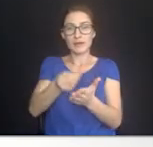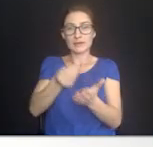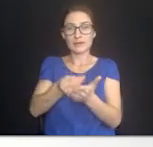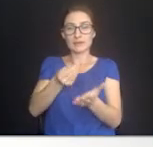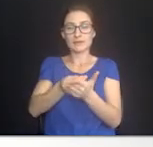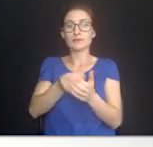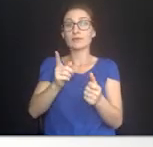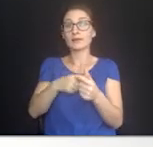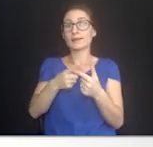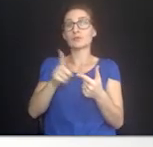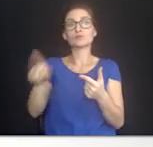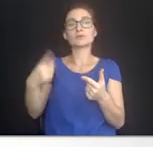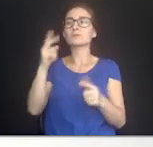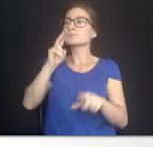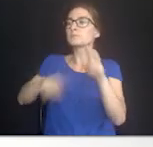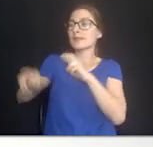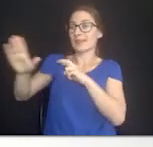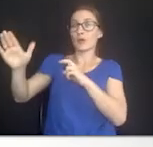looking at the balance.